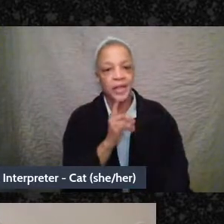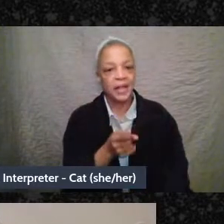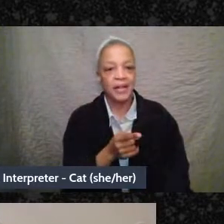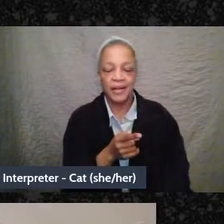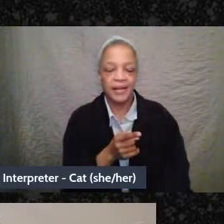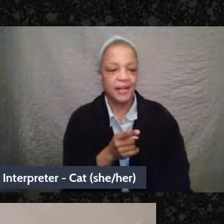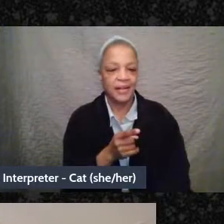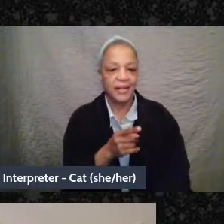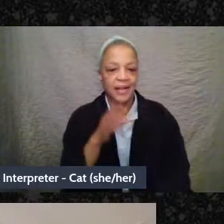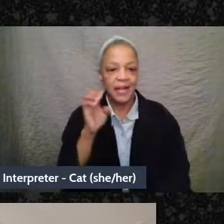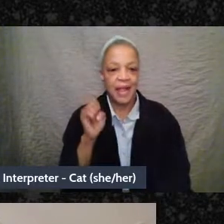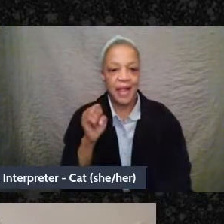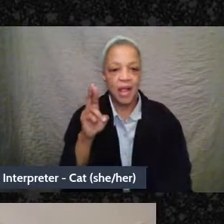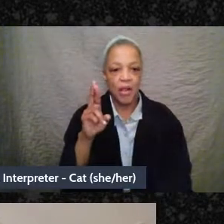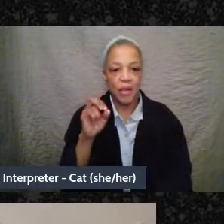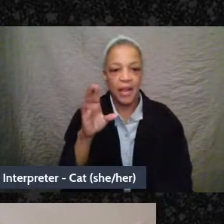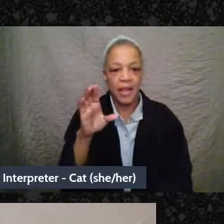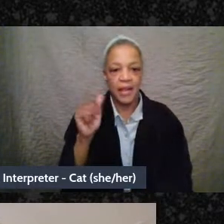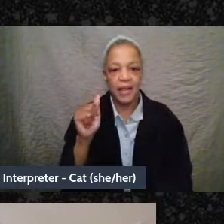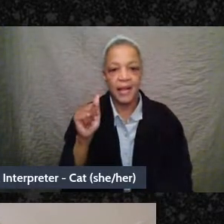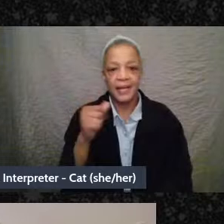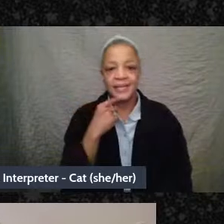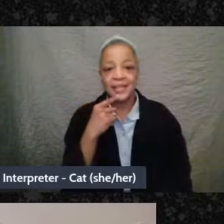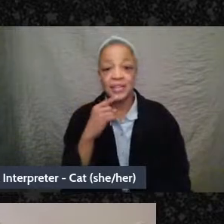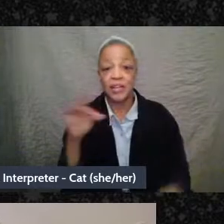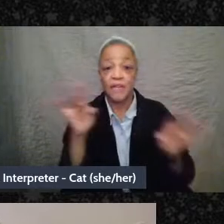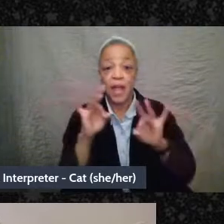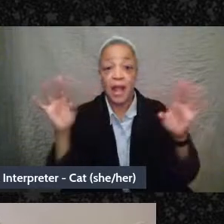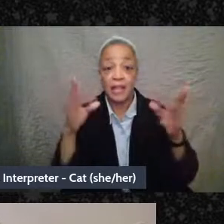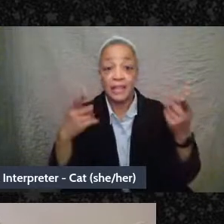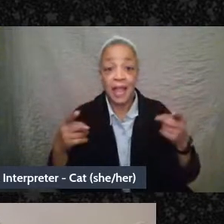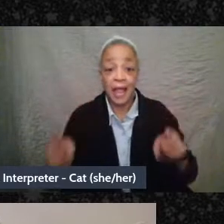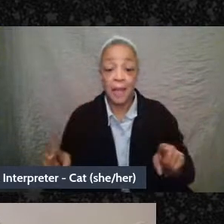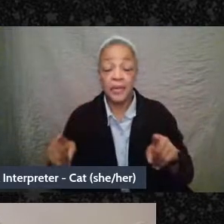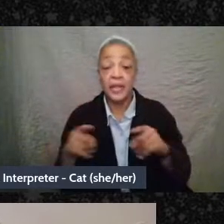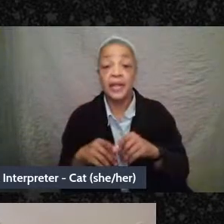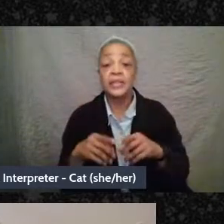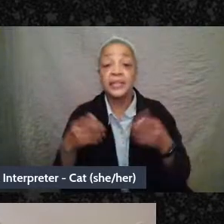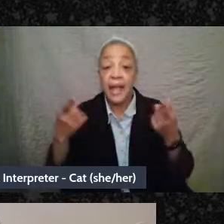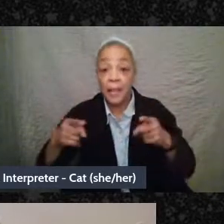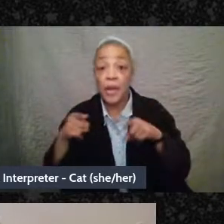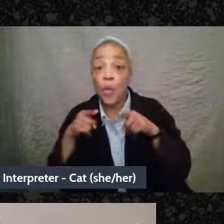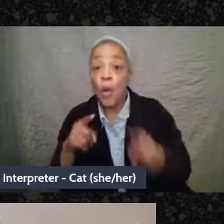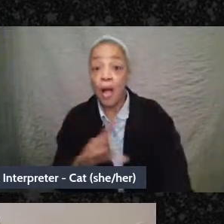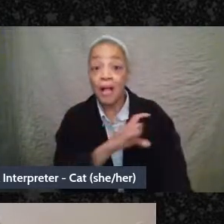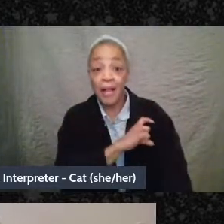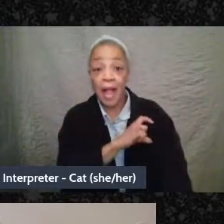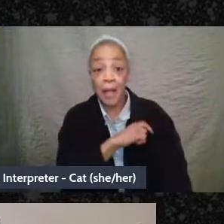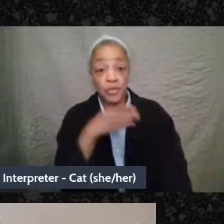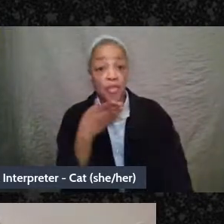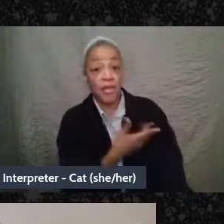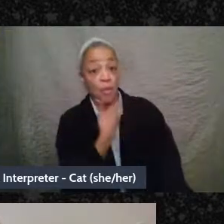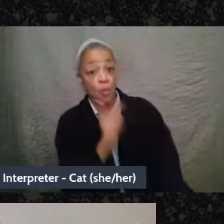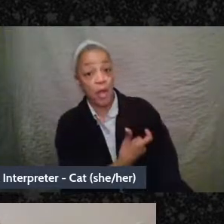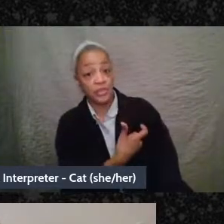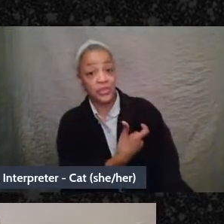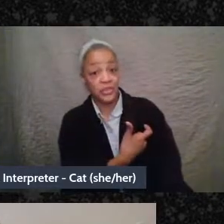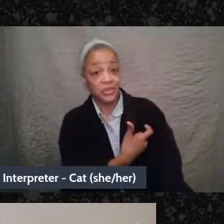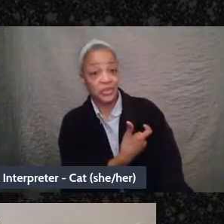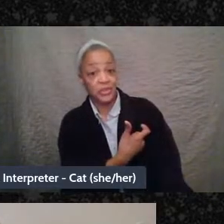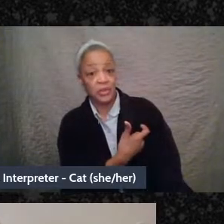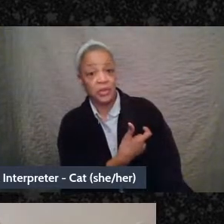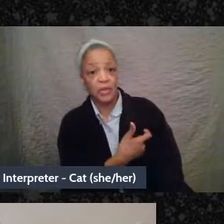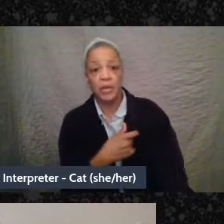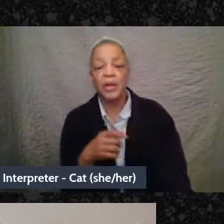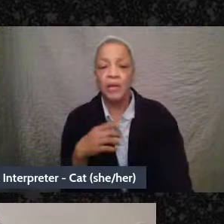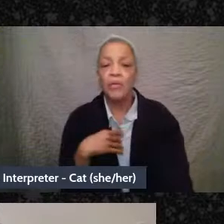which is that the violence that's happening now is happening on the cops' watch. Like, yes, violence is, we're not ignoring the fact that